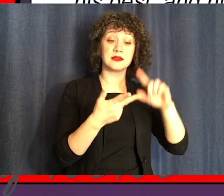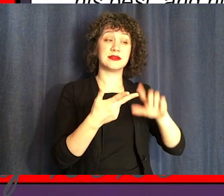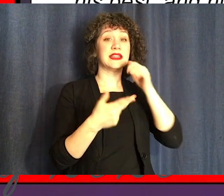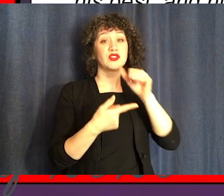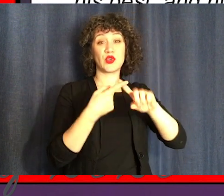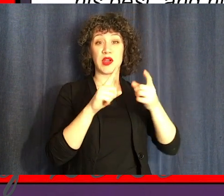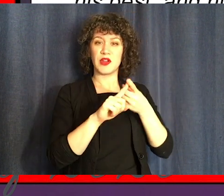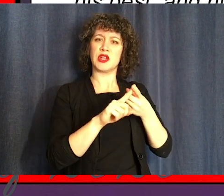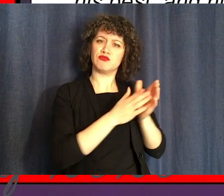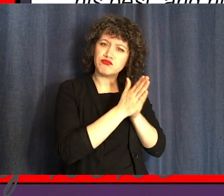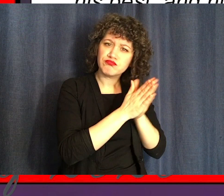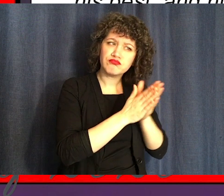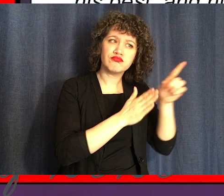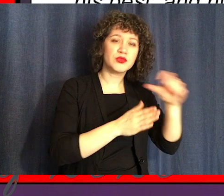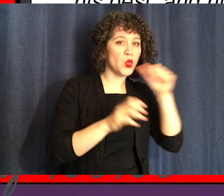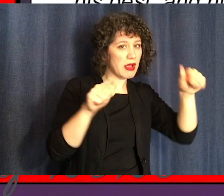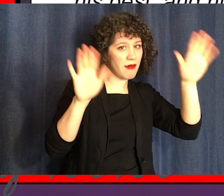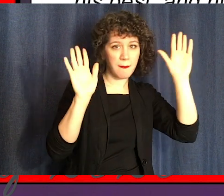up.